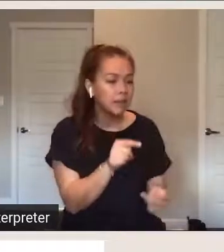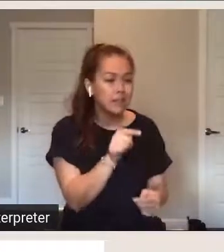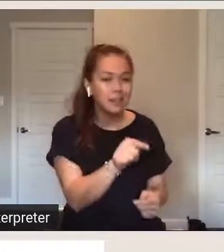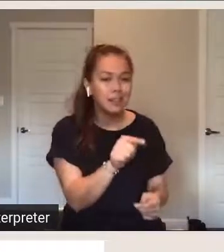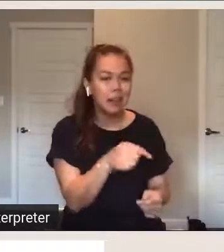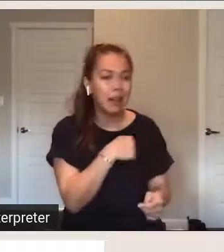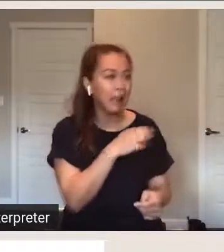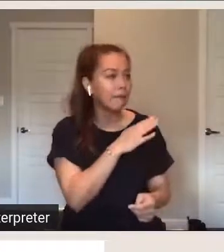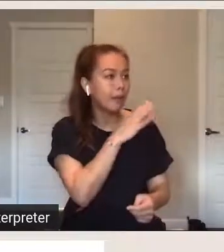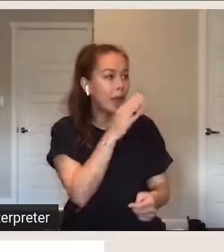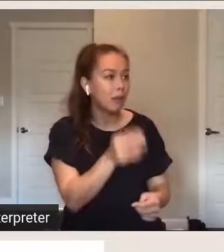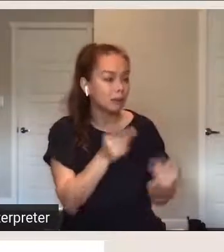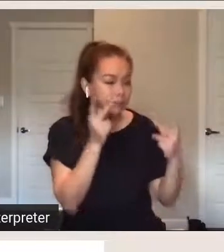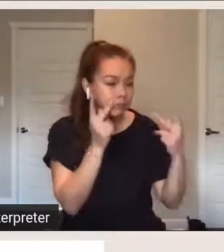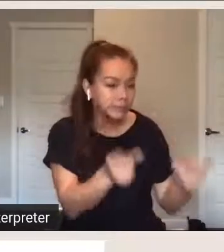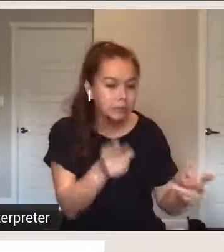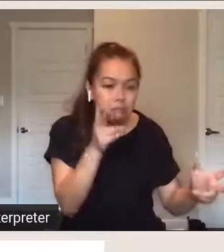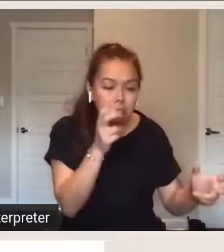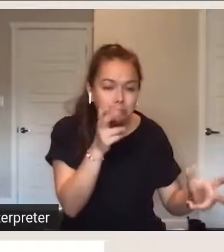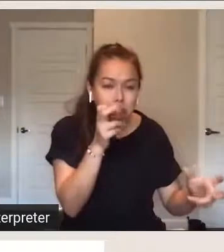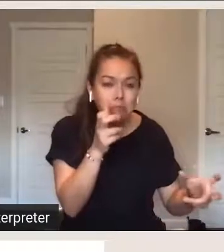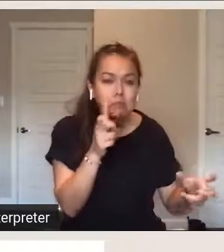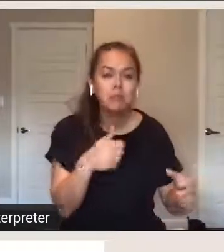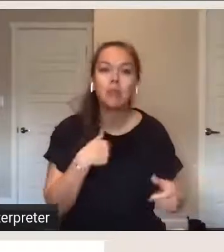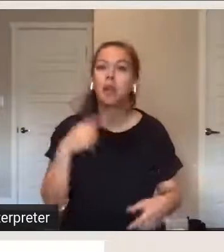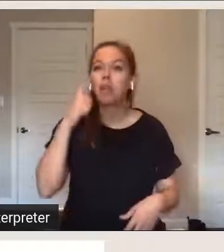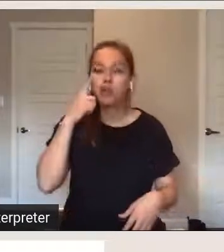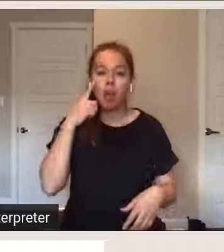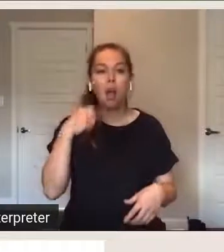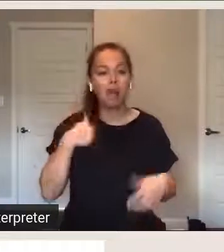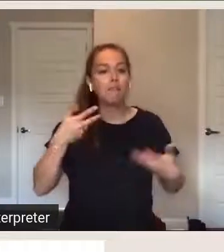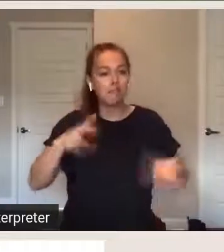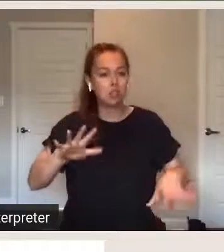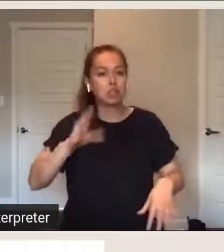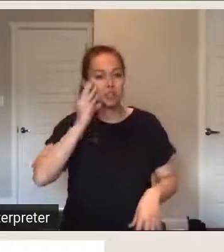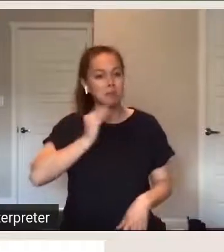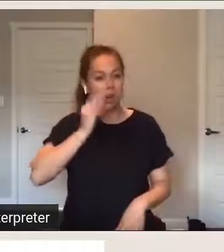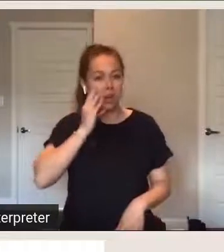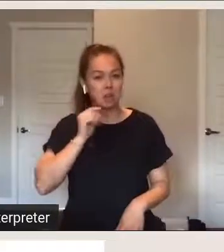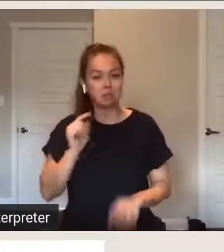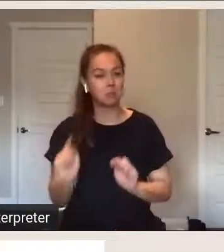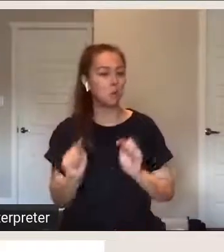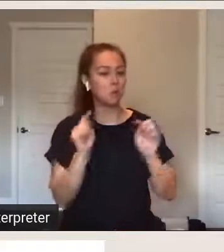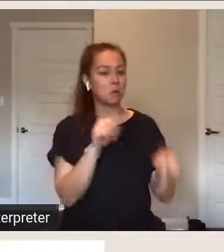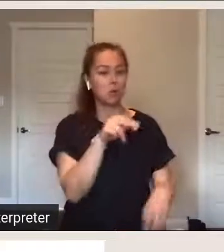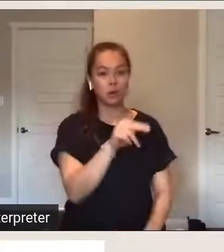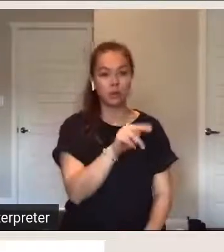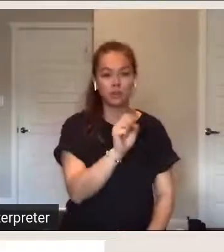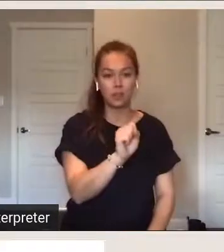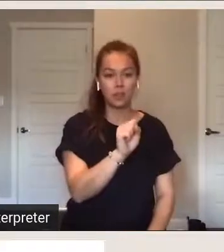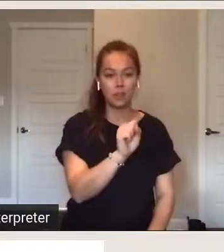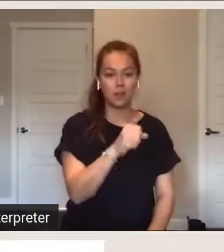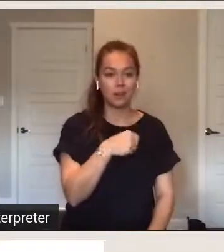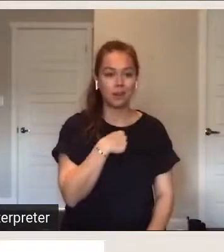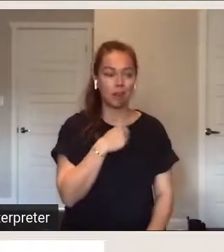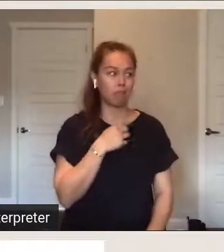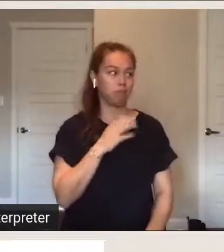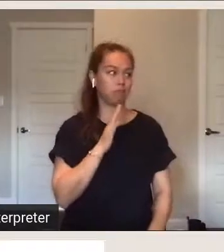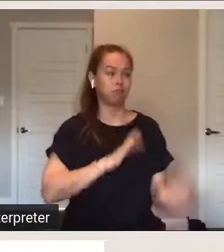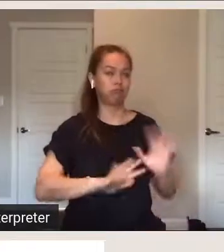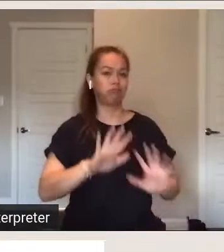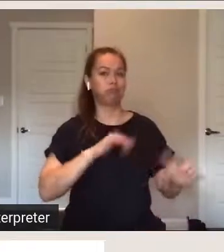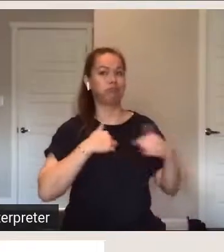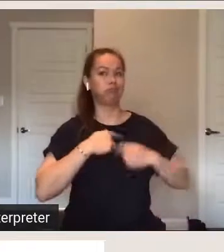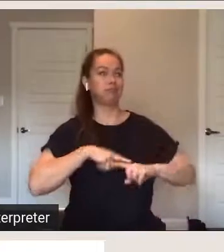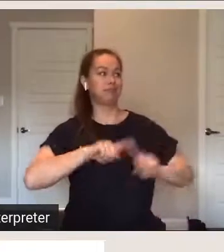to a remote island where I felt very misunderstood and like all of these things that came up, but also translated into